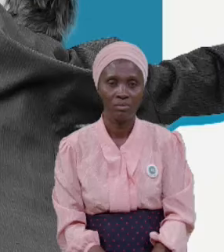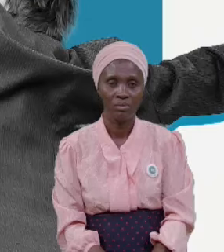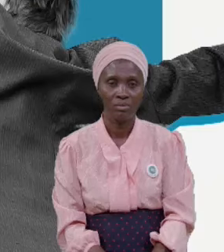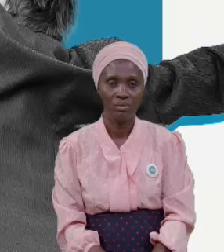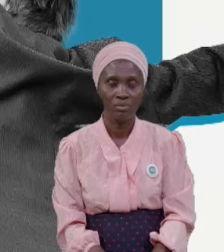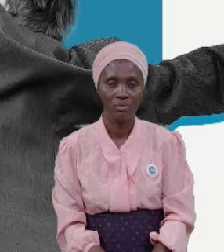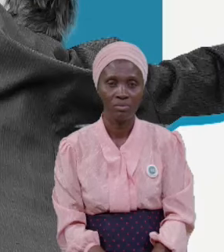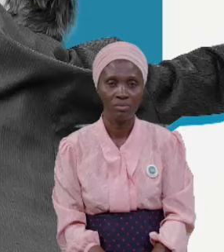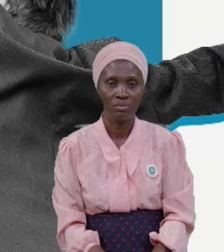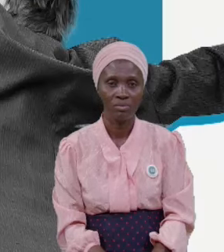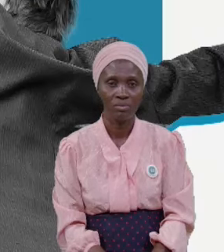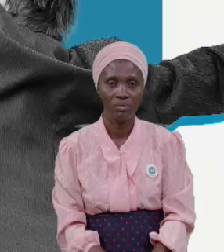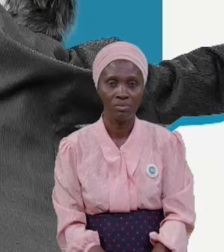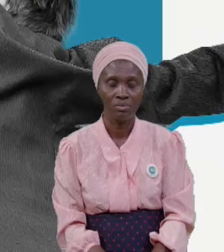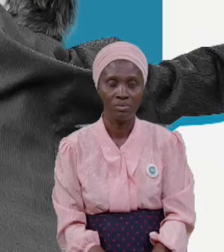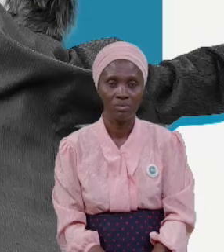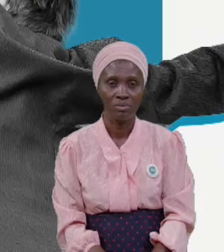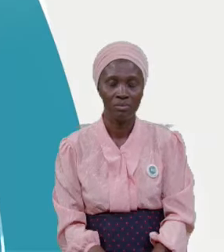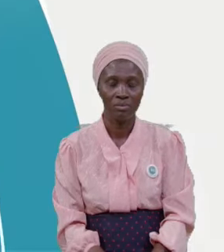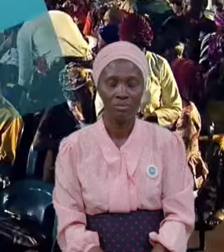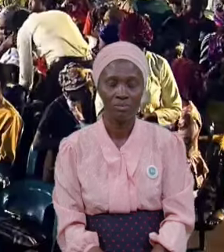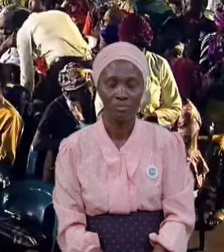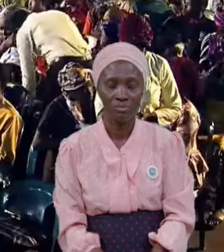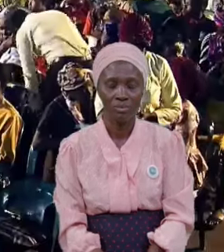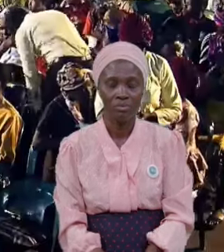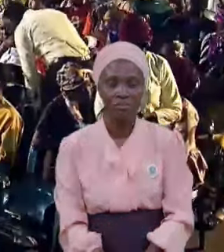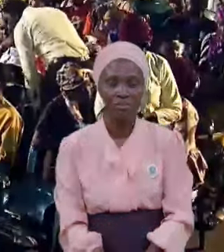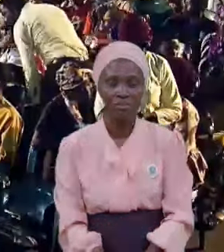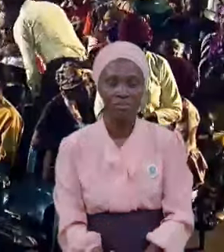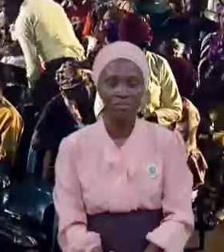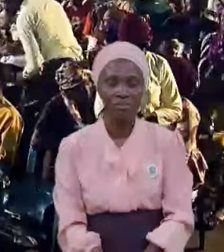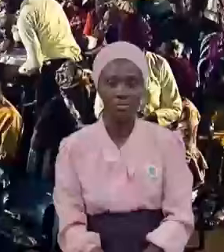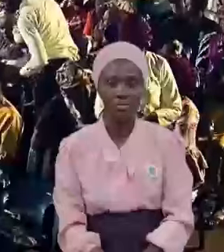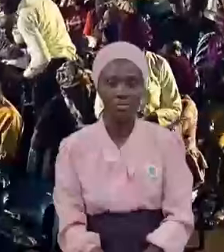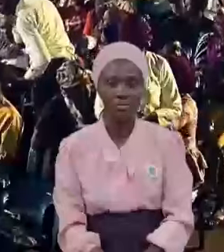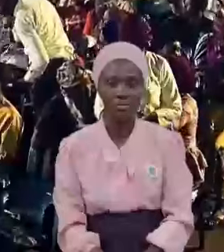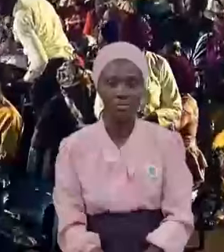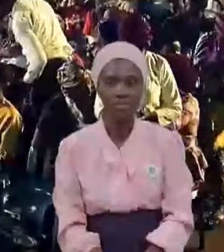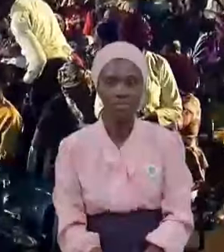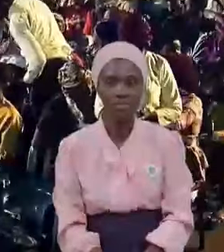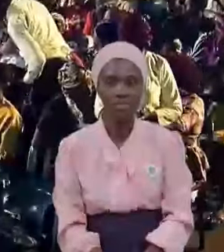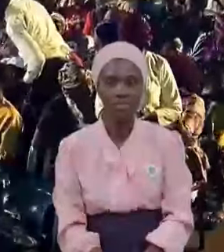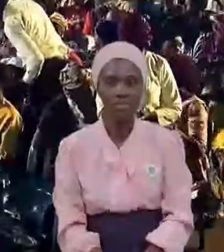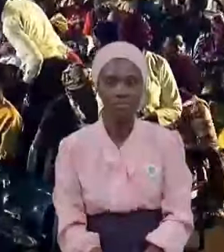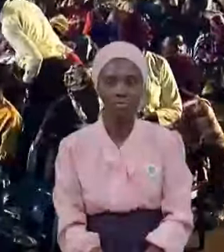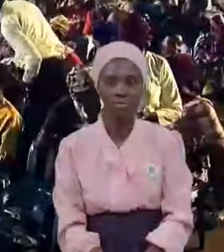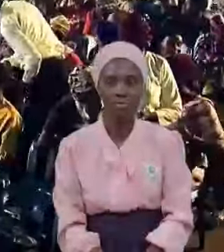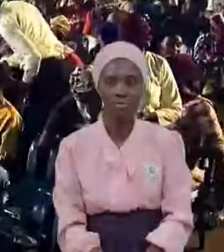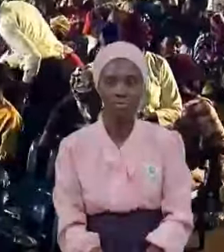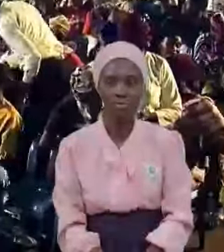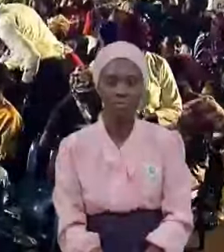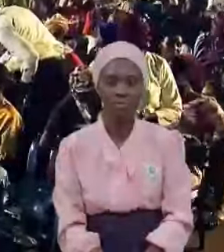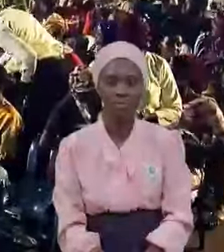And those who are sitting, maybe you didn't give your life, why not begin to pray and say, Lord, help